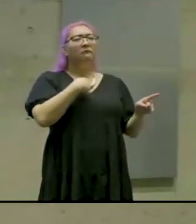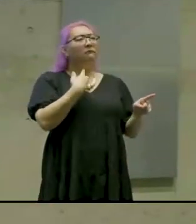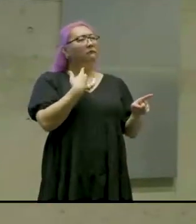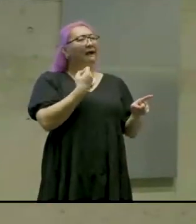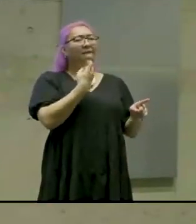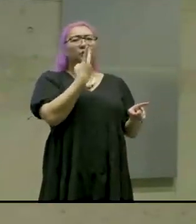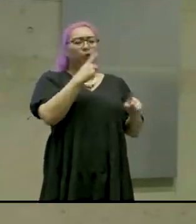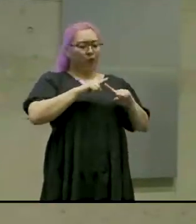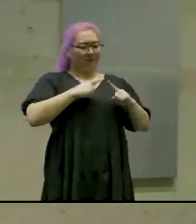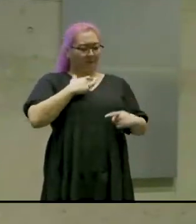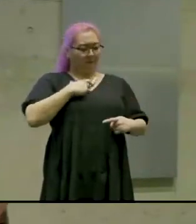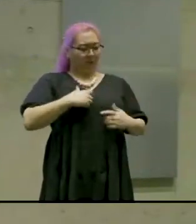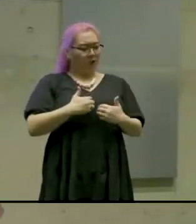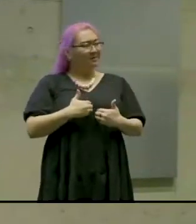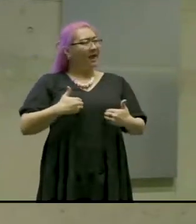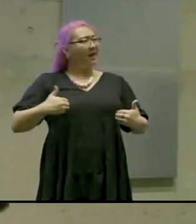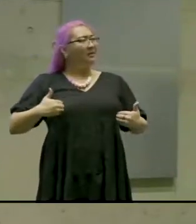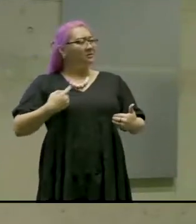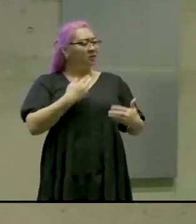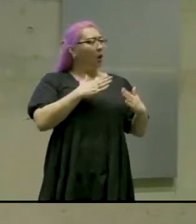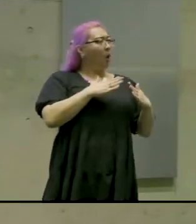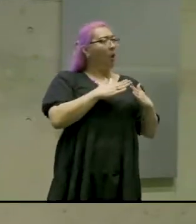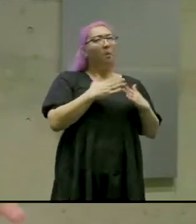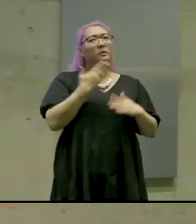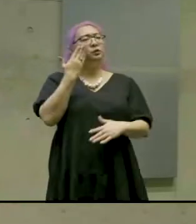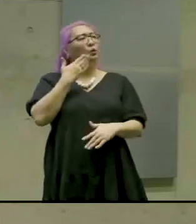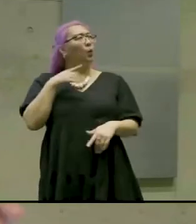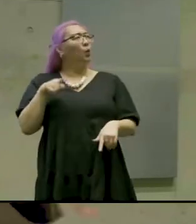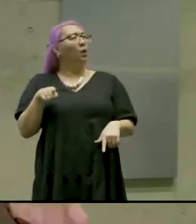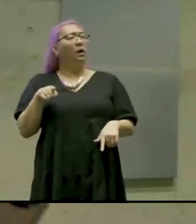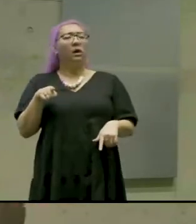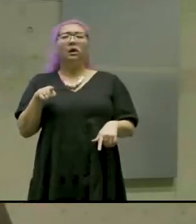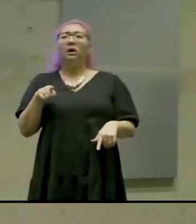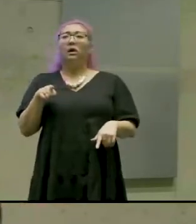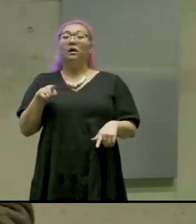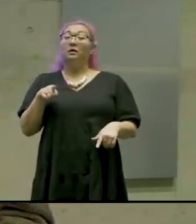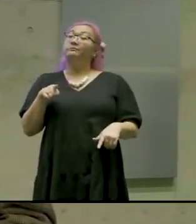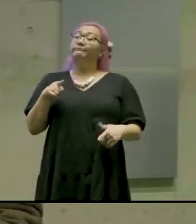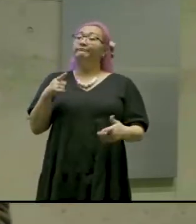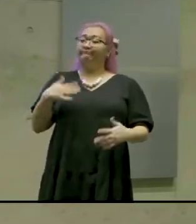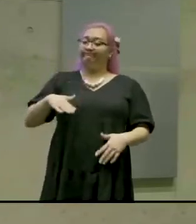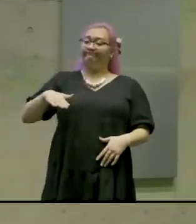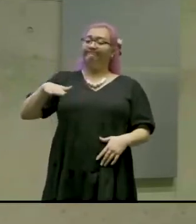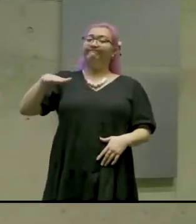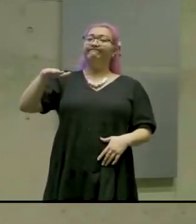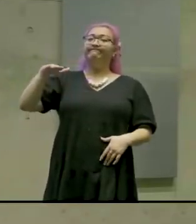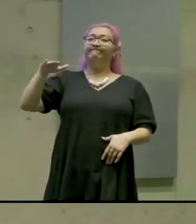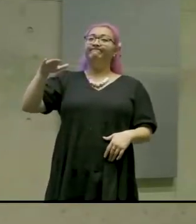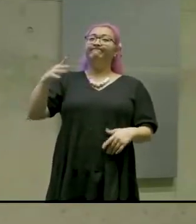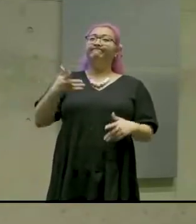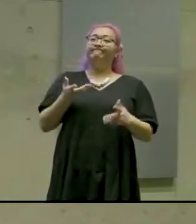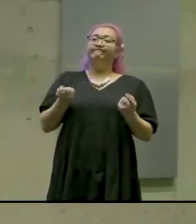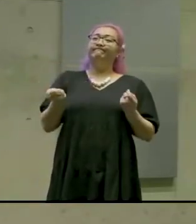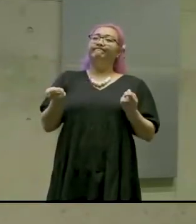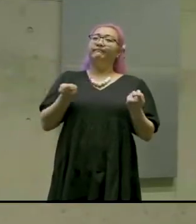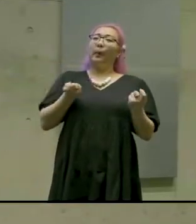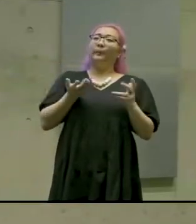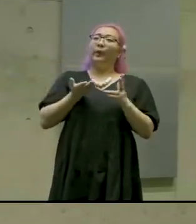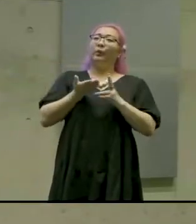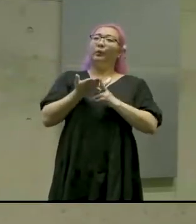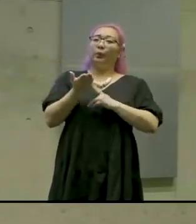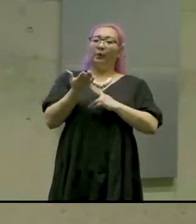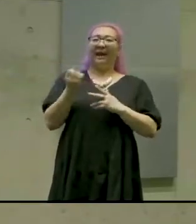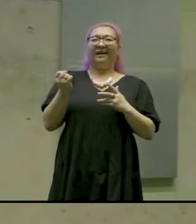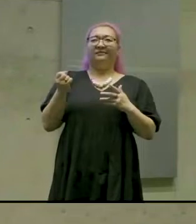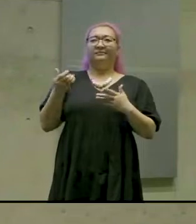school? And the more I grew up, my coping mechanism was to build walls around me. And then the older that I got,